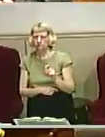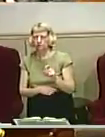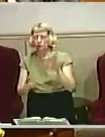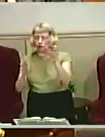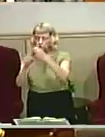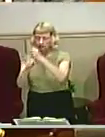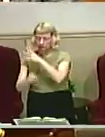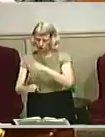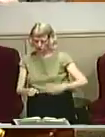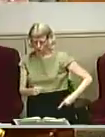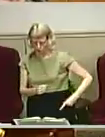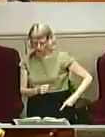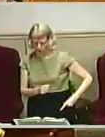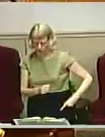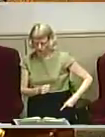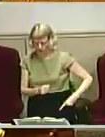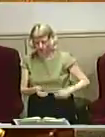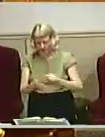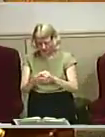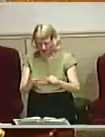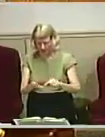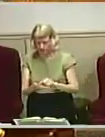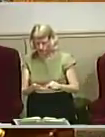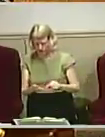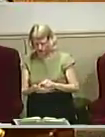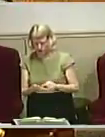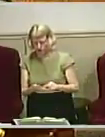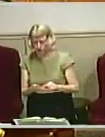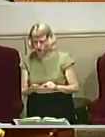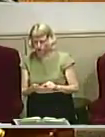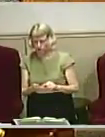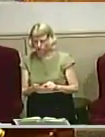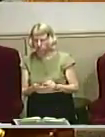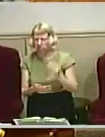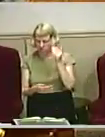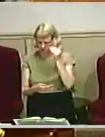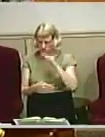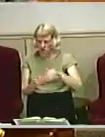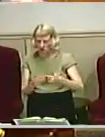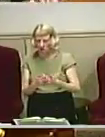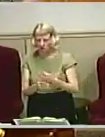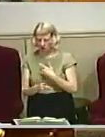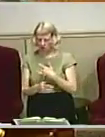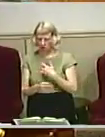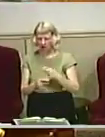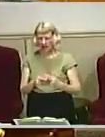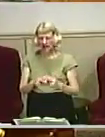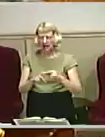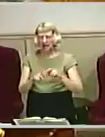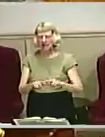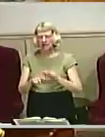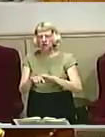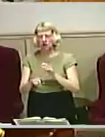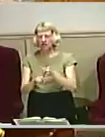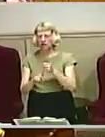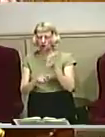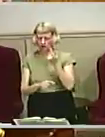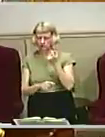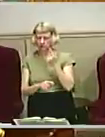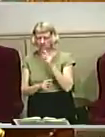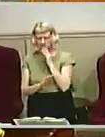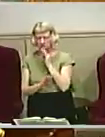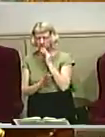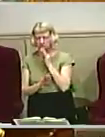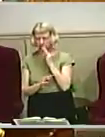Trust in the Lord. And I think, of course, these verses here, these we all knew, right? Trust in the Lord with all thine heart. Lean not on thy own understanding. We can all say